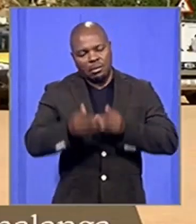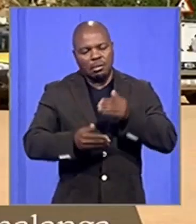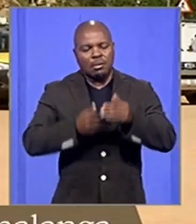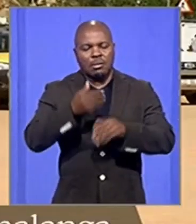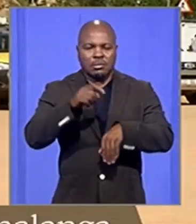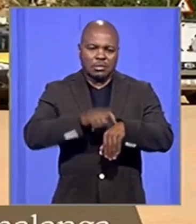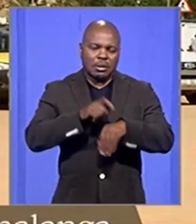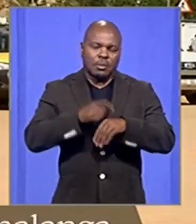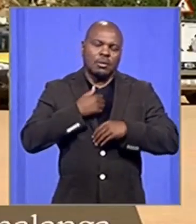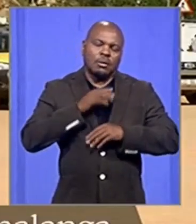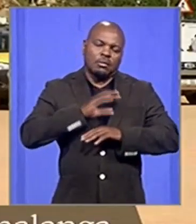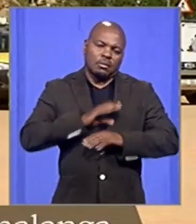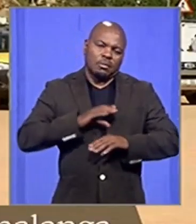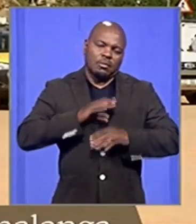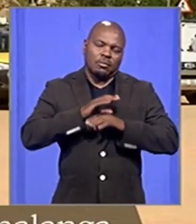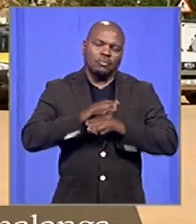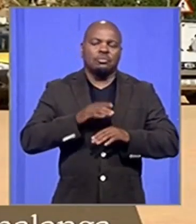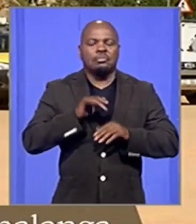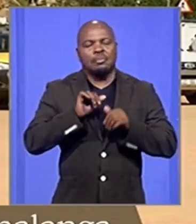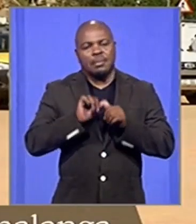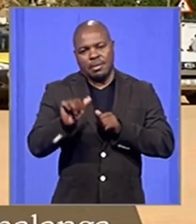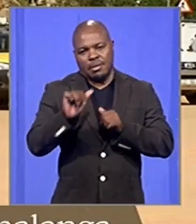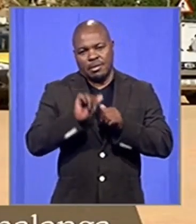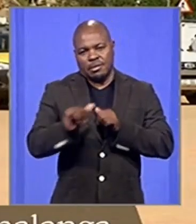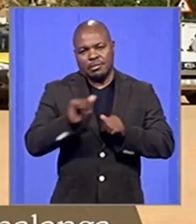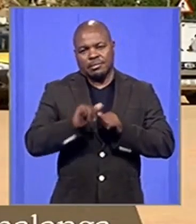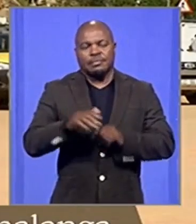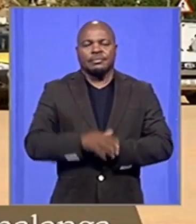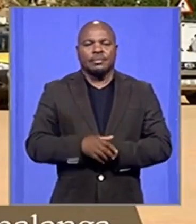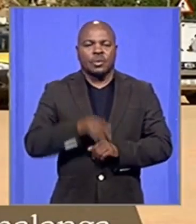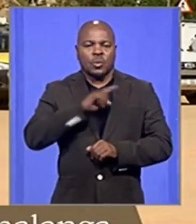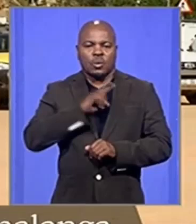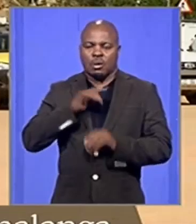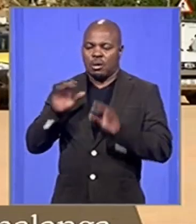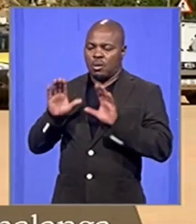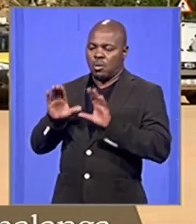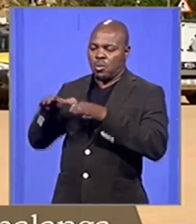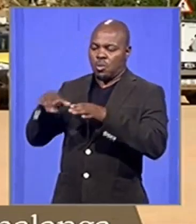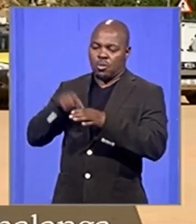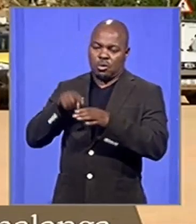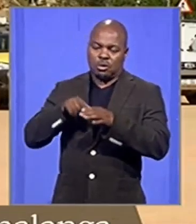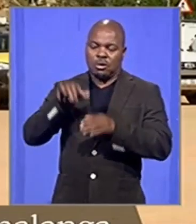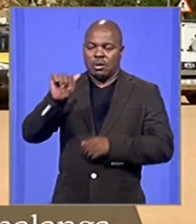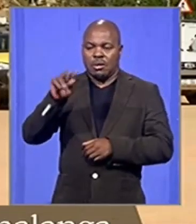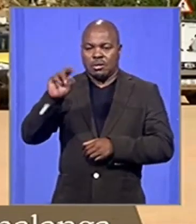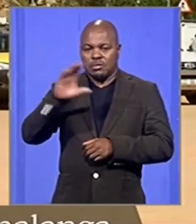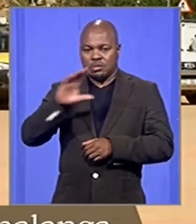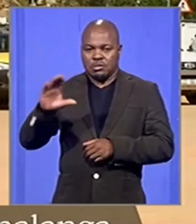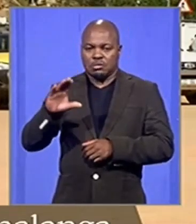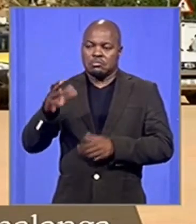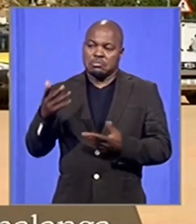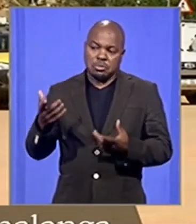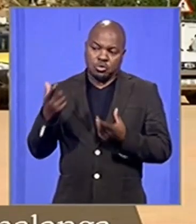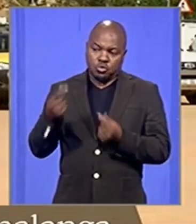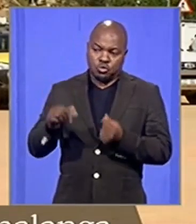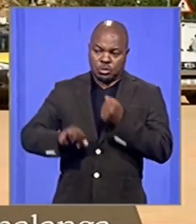becoming comforted by what the movement, the African National Congress is